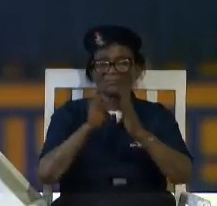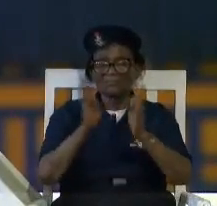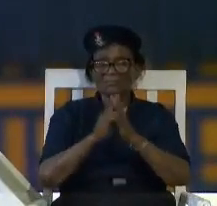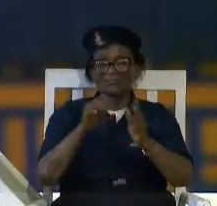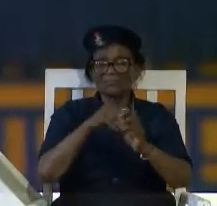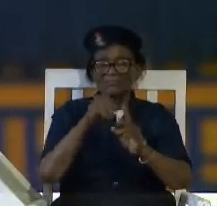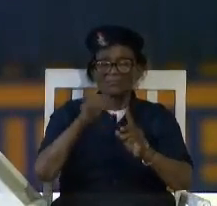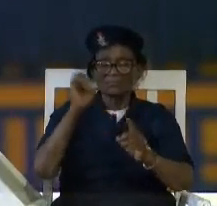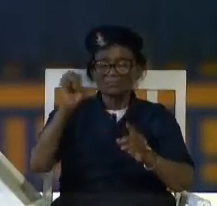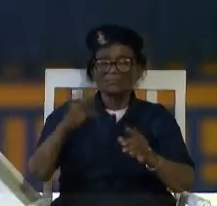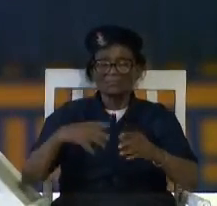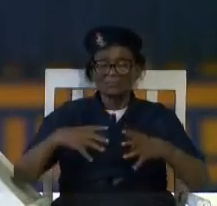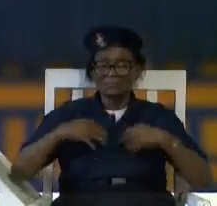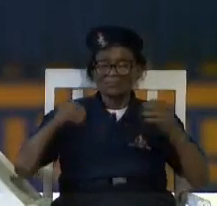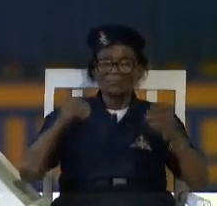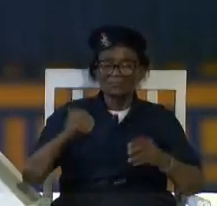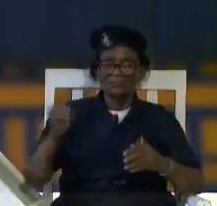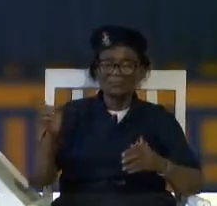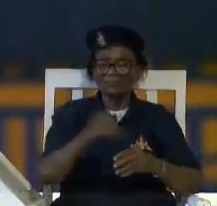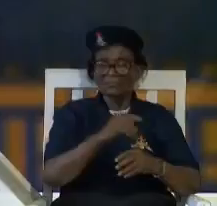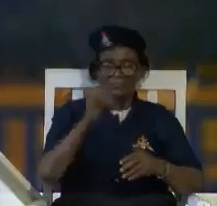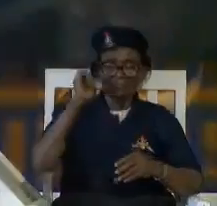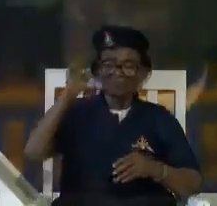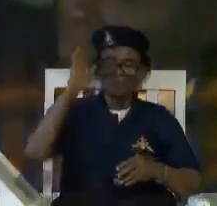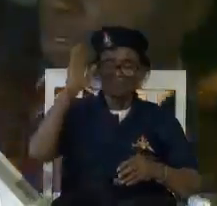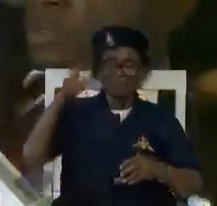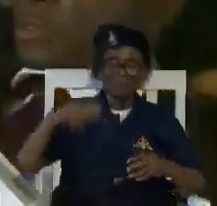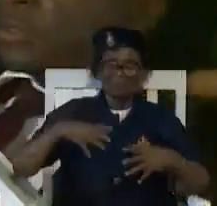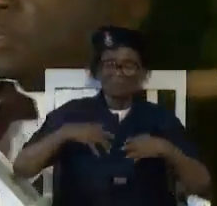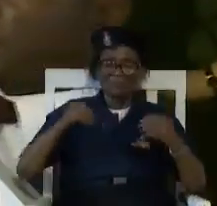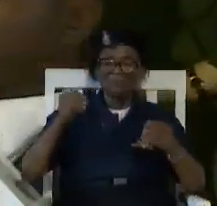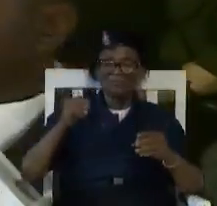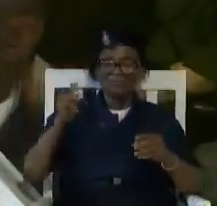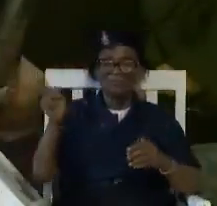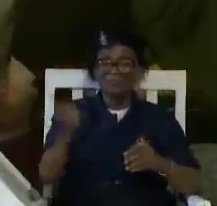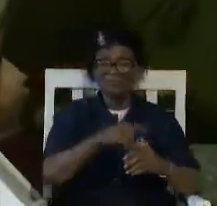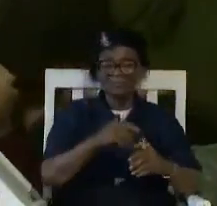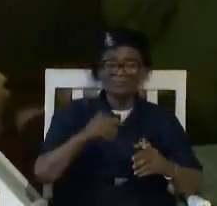When he heals you, he will heal you perfectly.